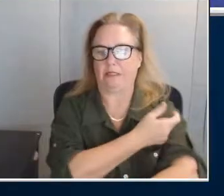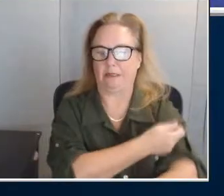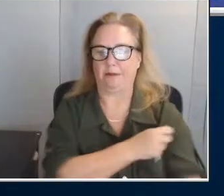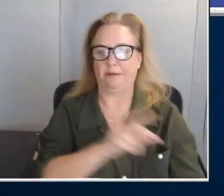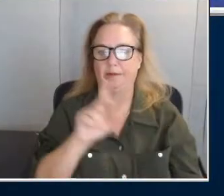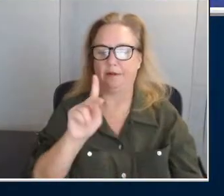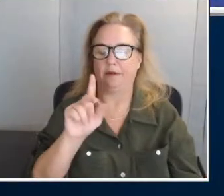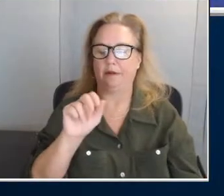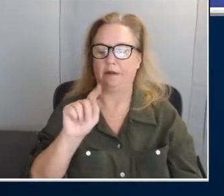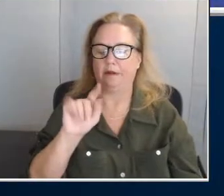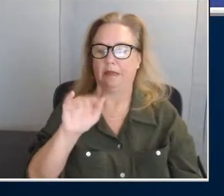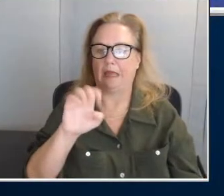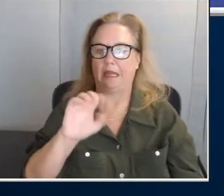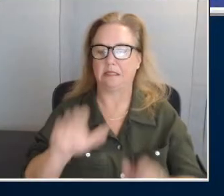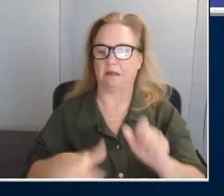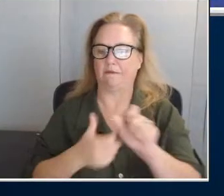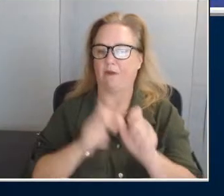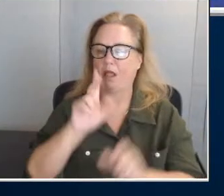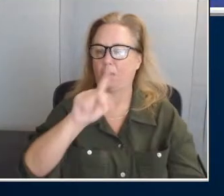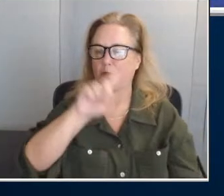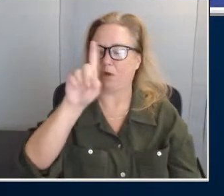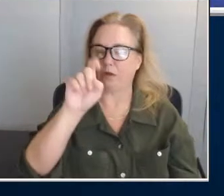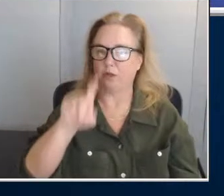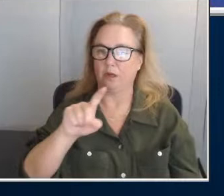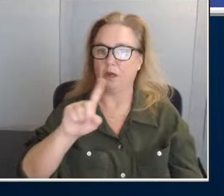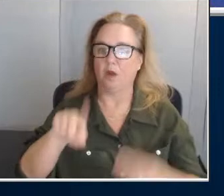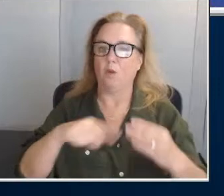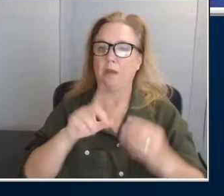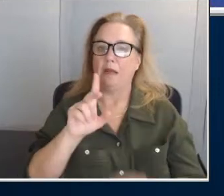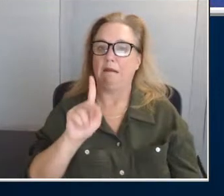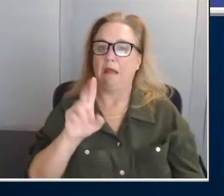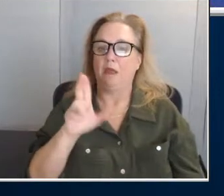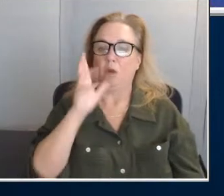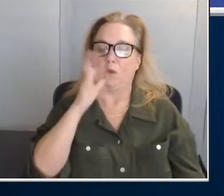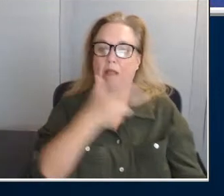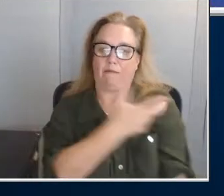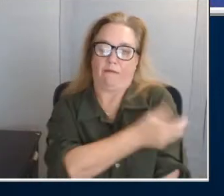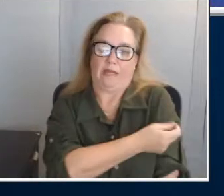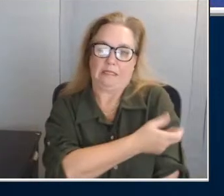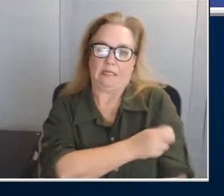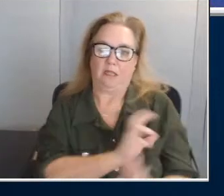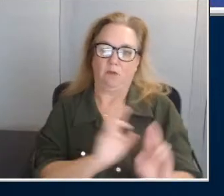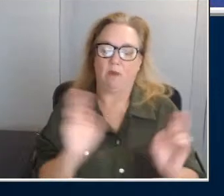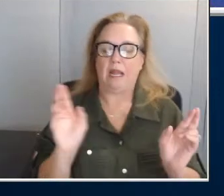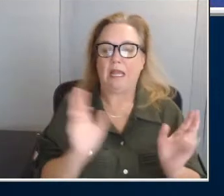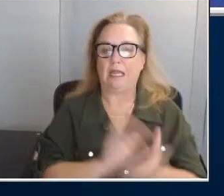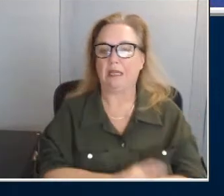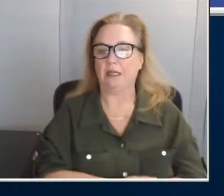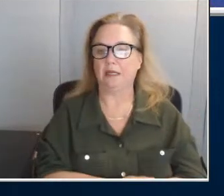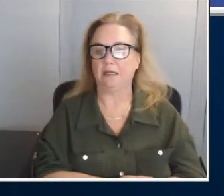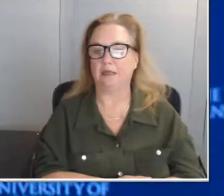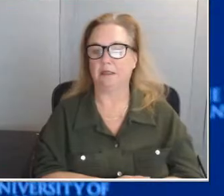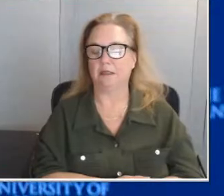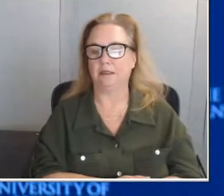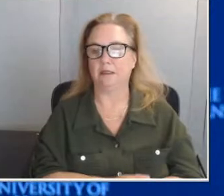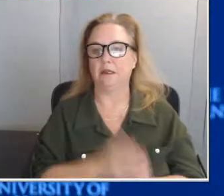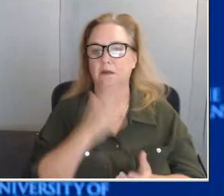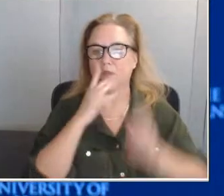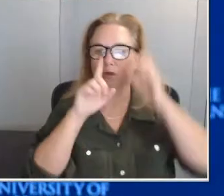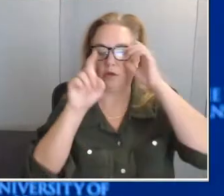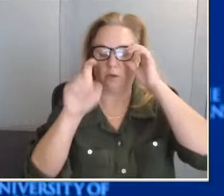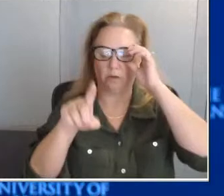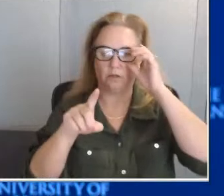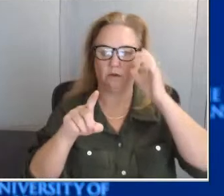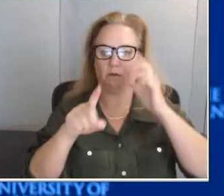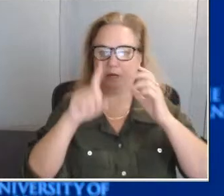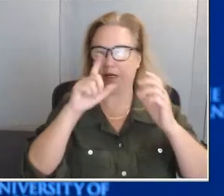follow-up question to that. Any idea on when the health system will have the vaccine available to the public? No, I think that's a good question. We didn't